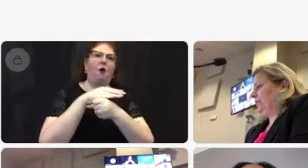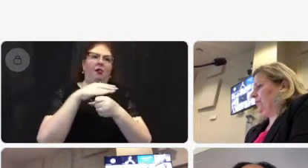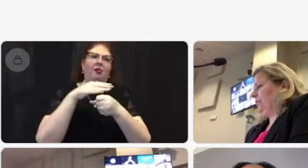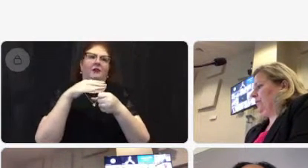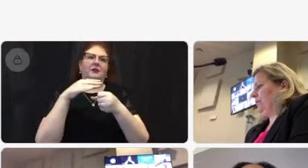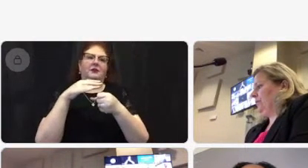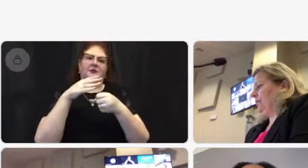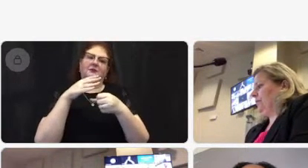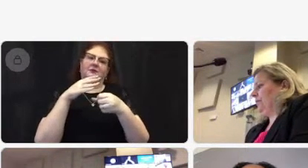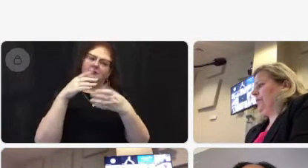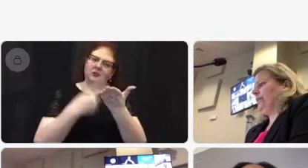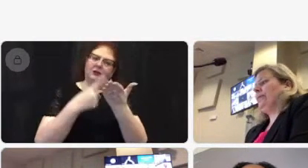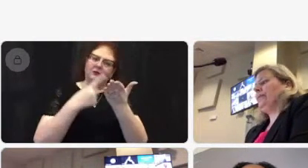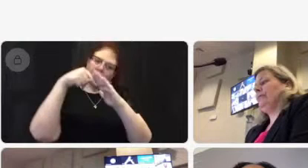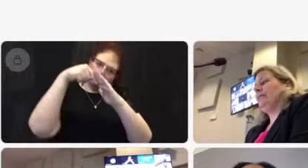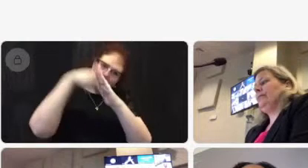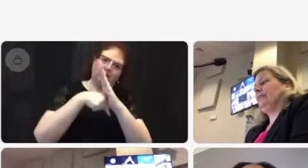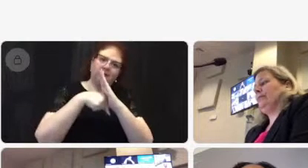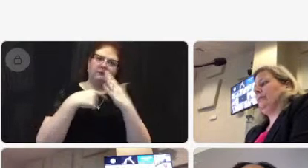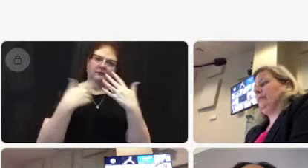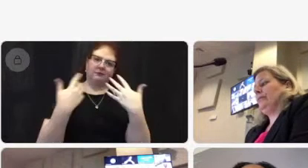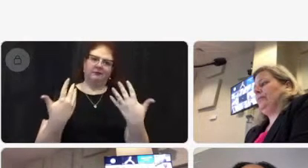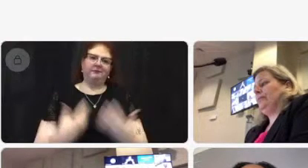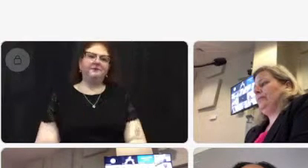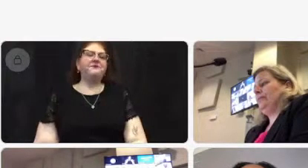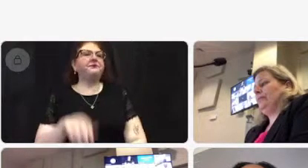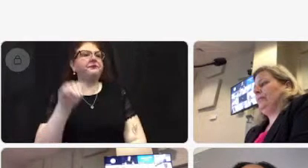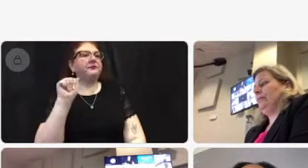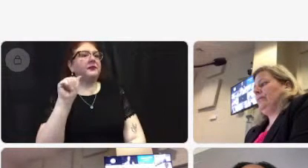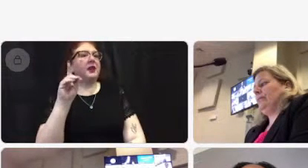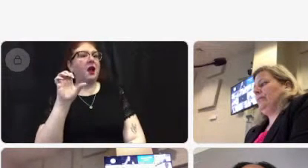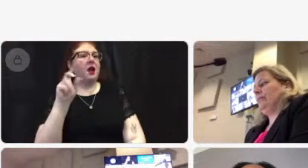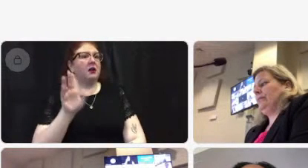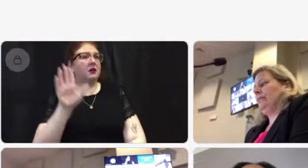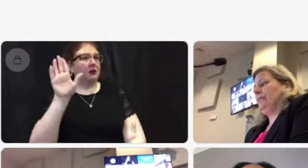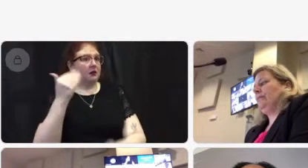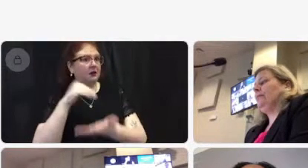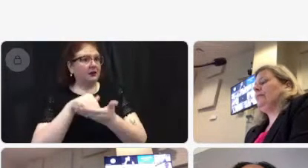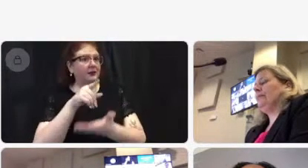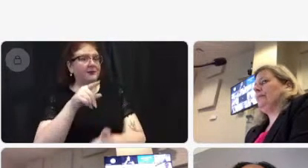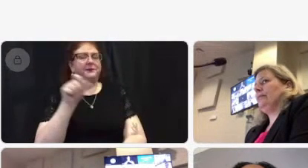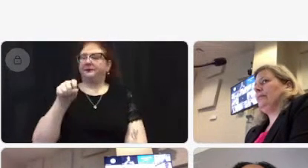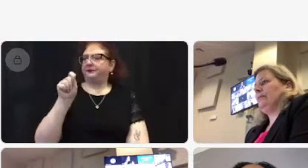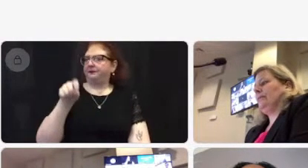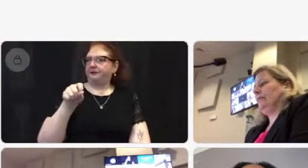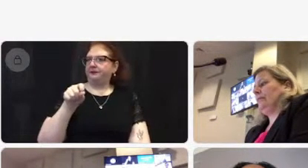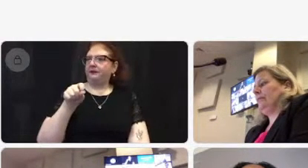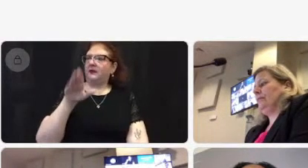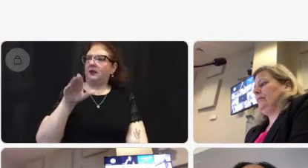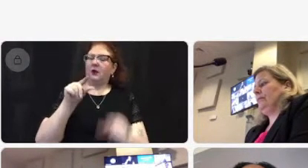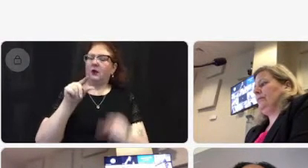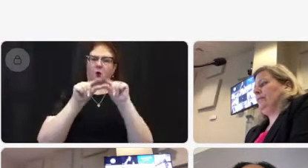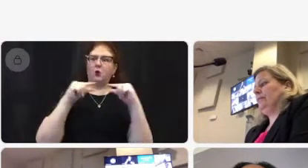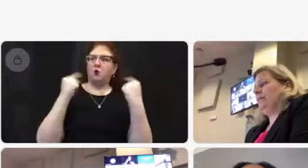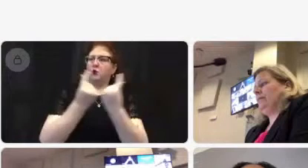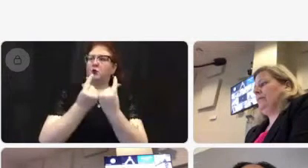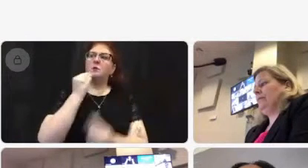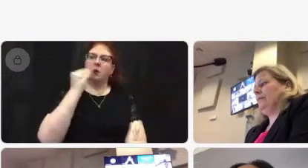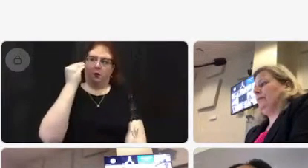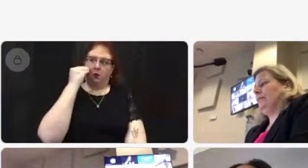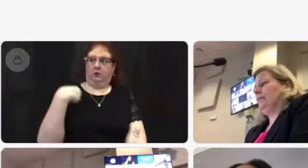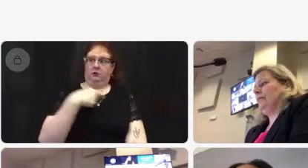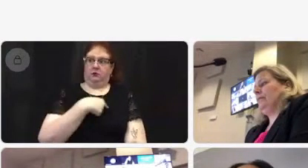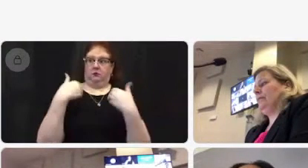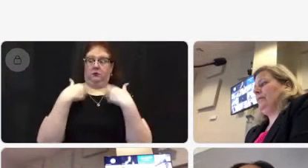Director Adcock, your hands back up. Yes. Mayor, along these same lines are the group homes. We have lots of